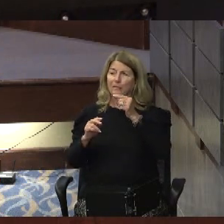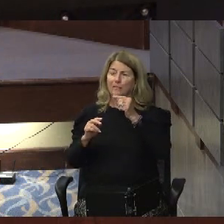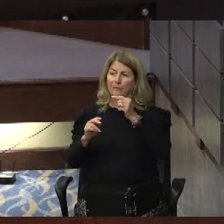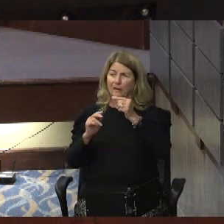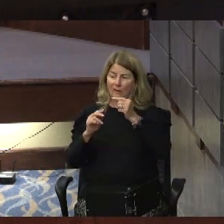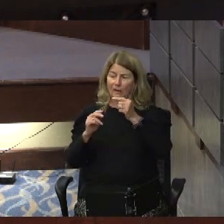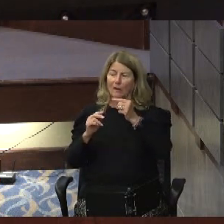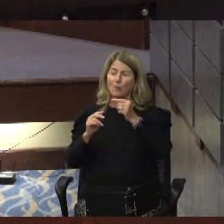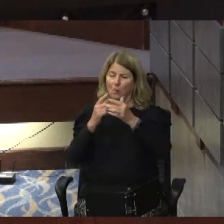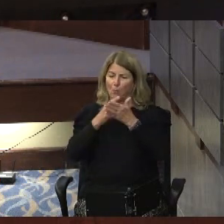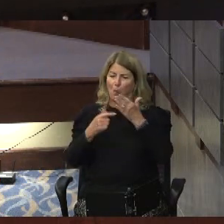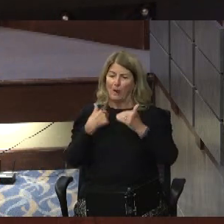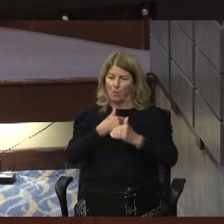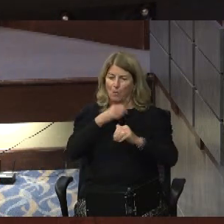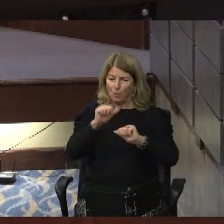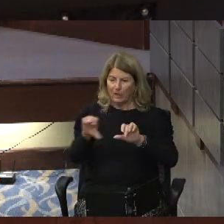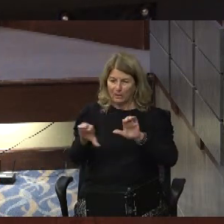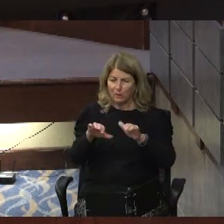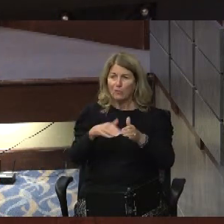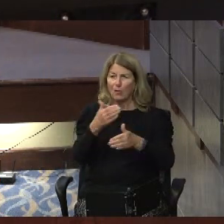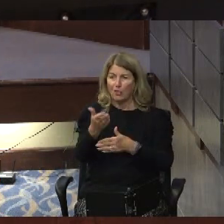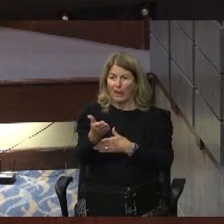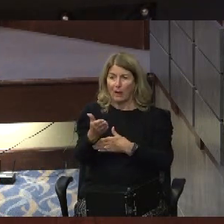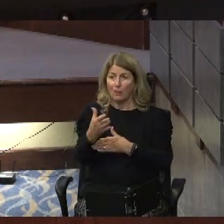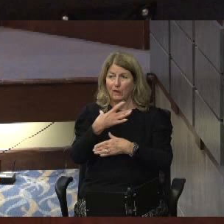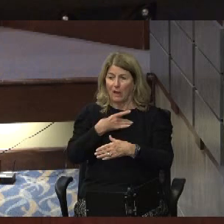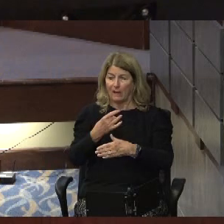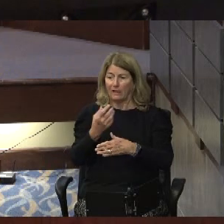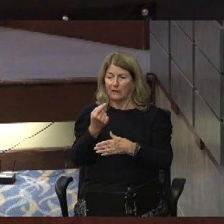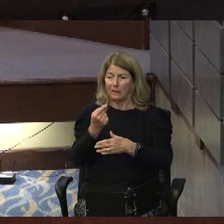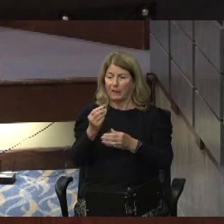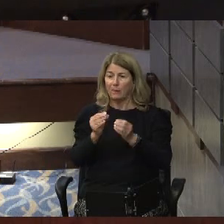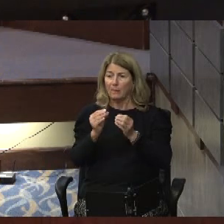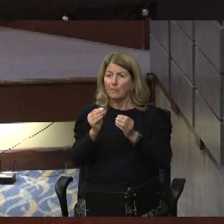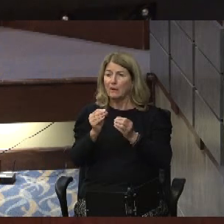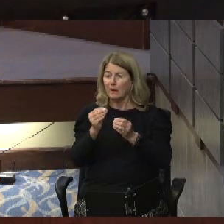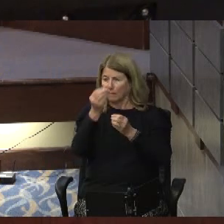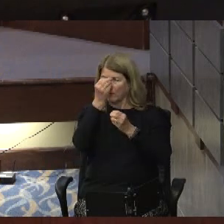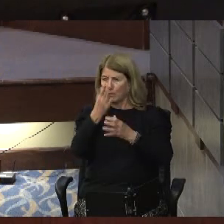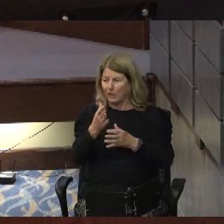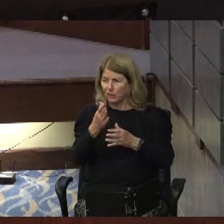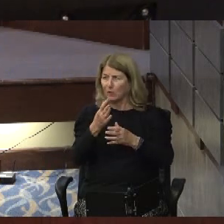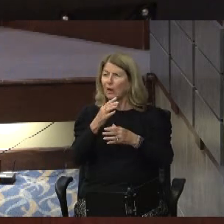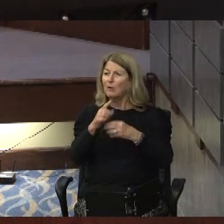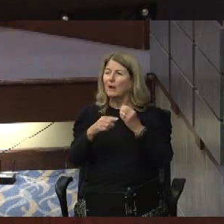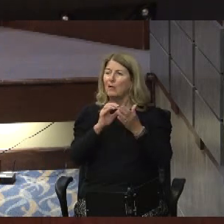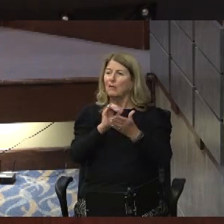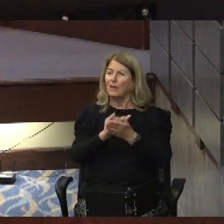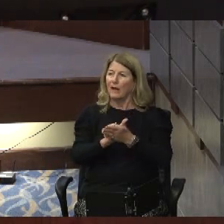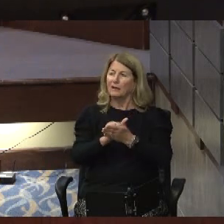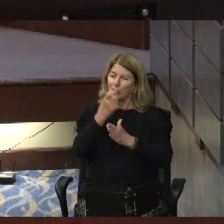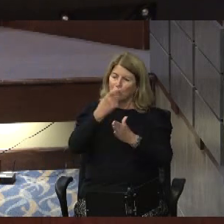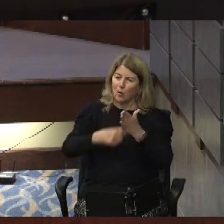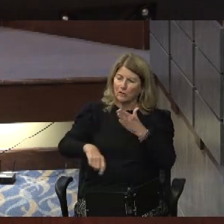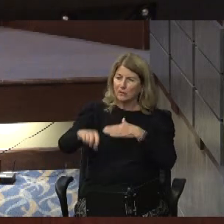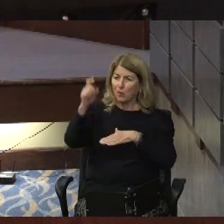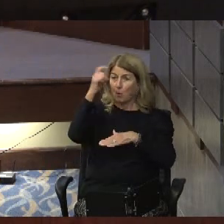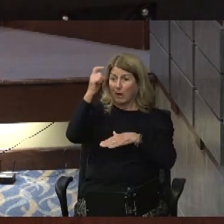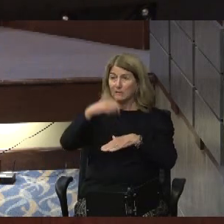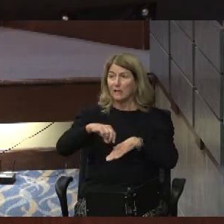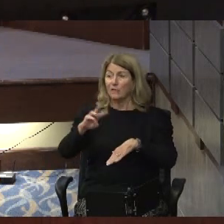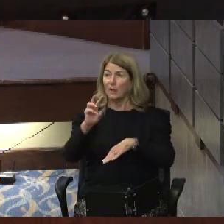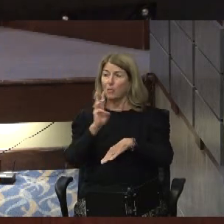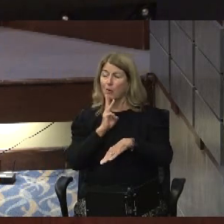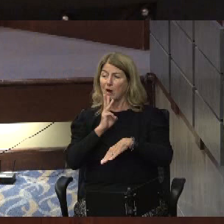can do there. Would like a little more information on that one, cost-wise, and kind of what we're talking about, but I'll follow up with you on that. And then the water